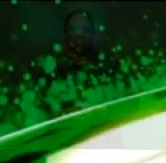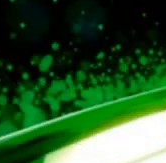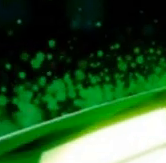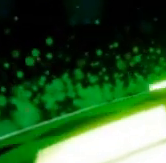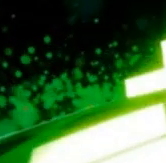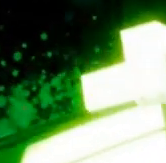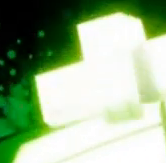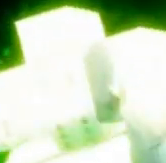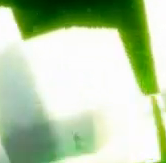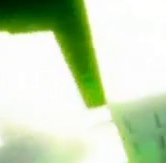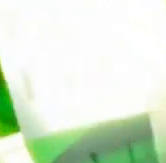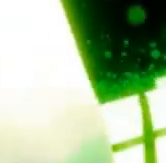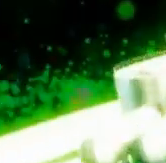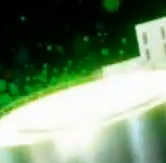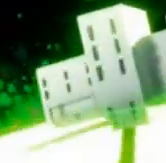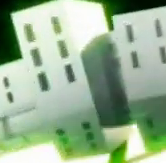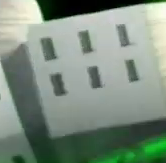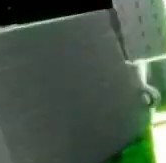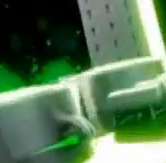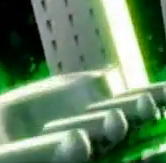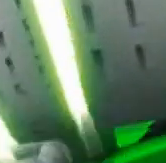News.